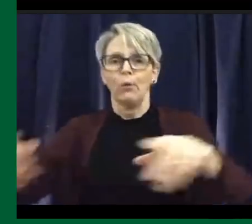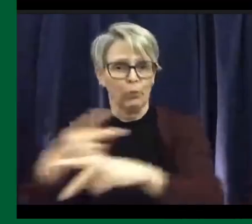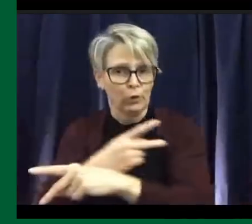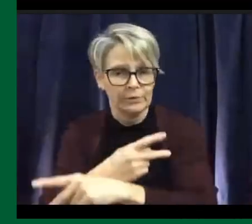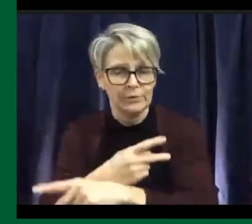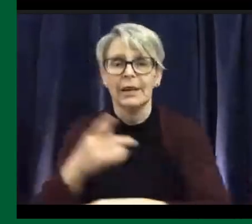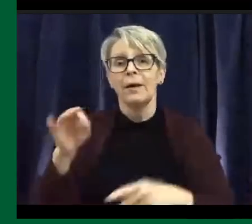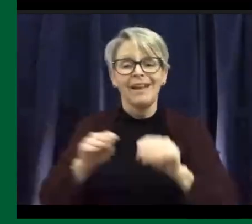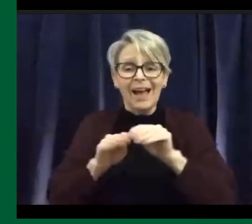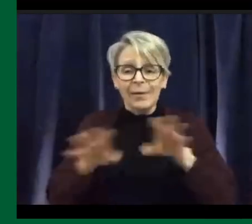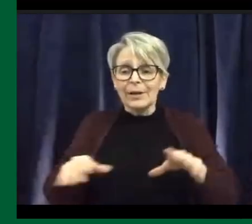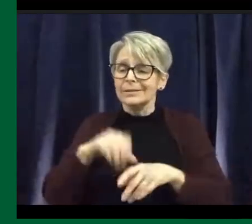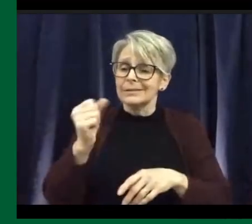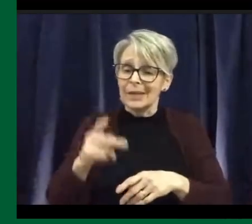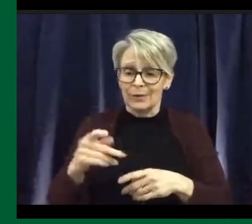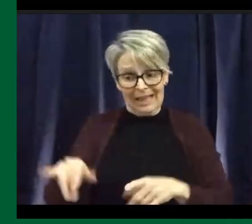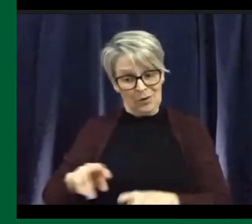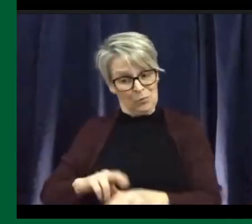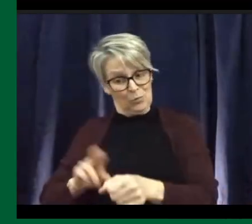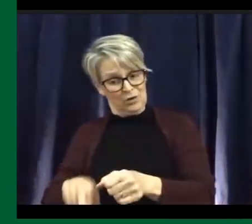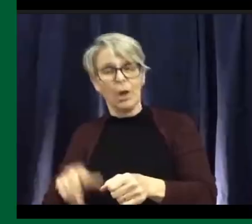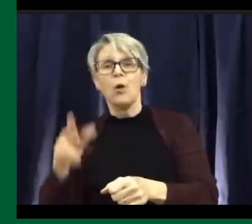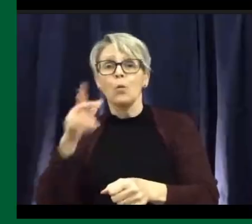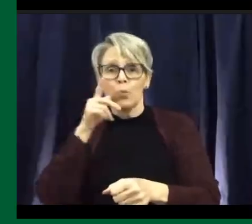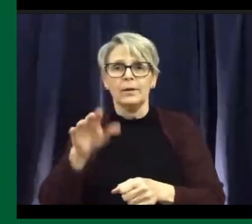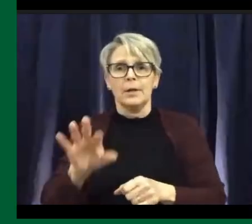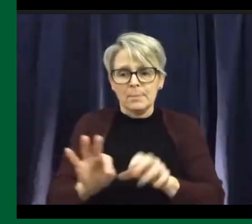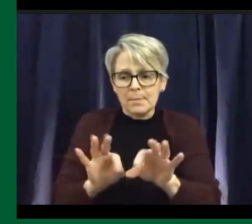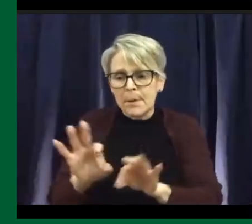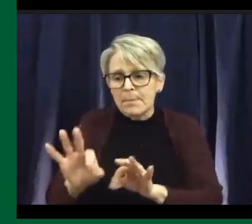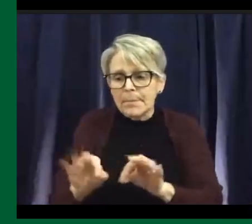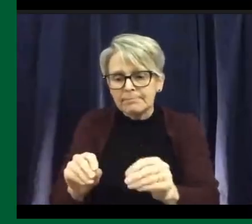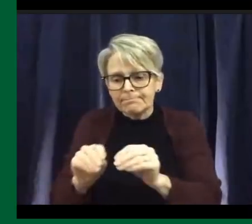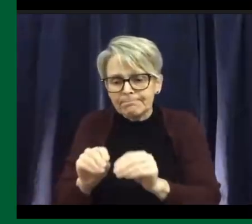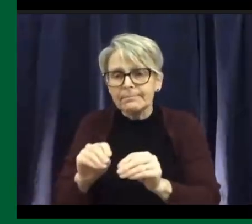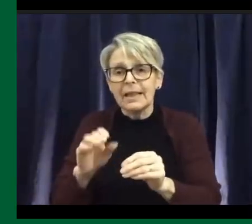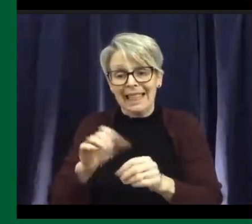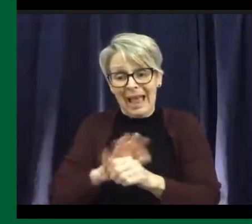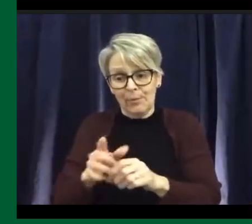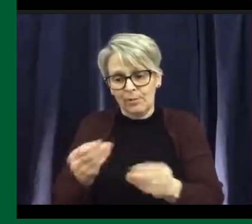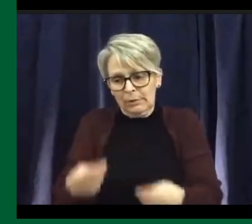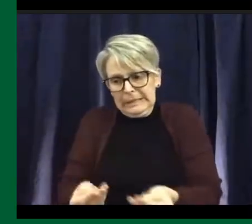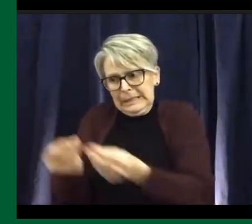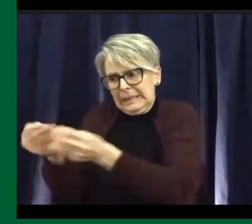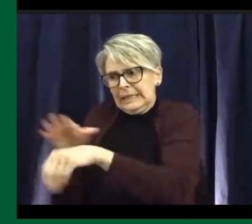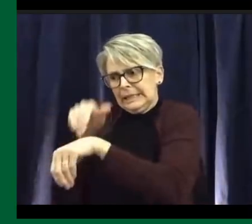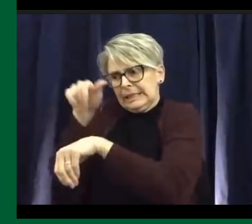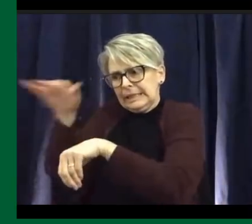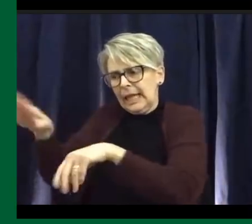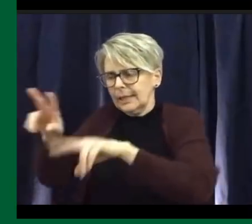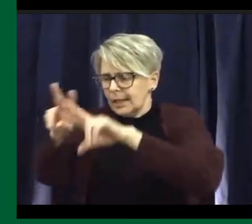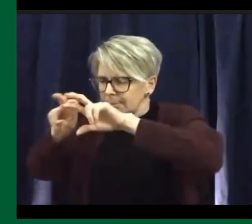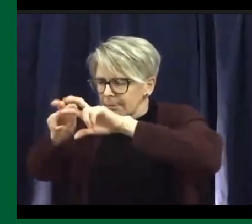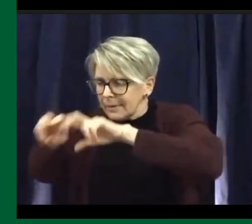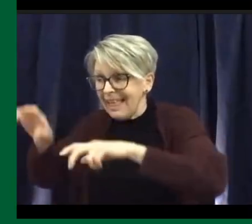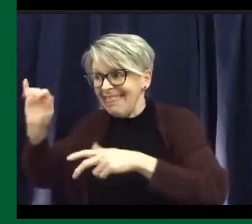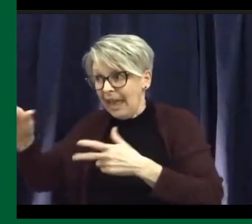Regina, will have a samples from those outbreaks sent for further analysis to see if they do variants of concern.